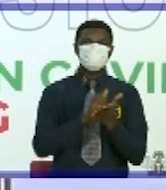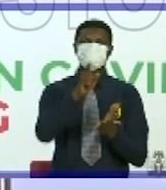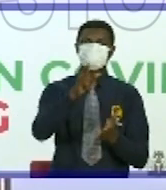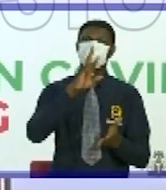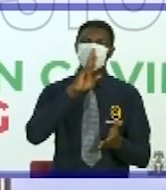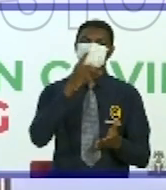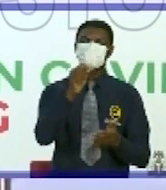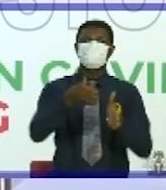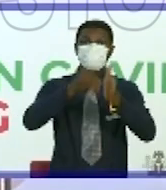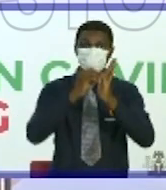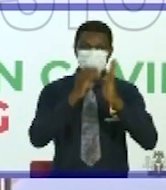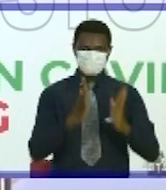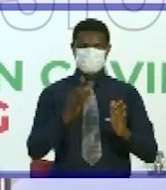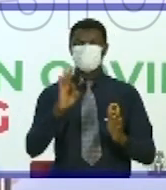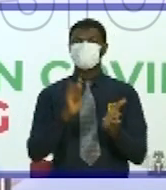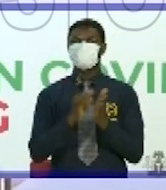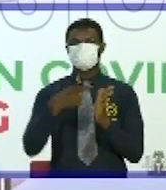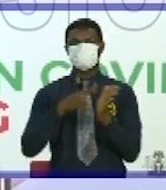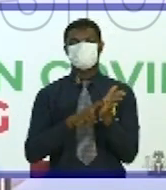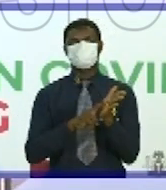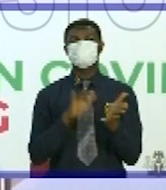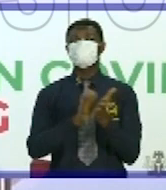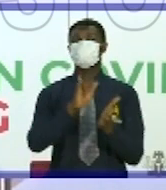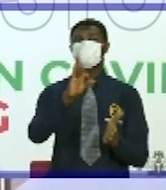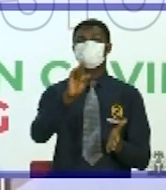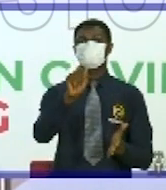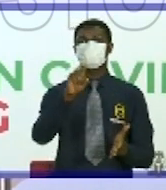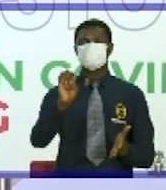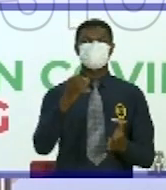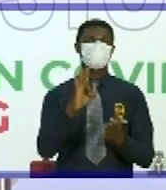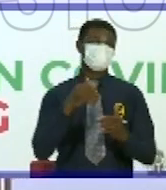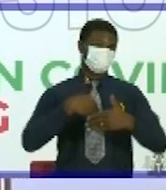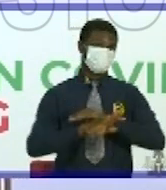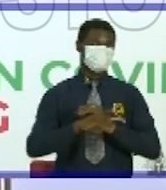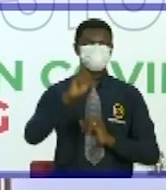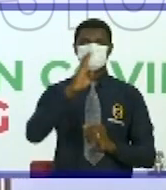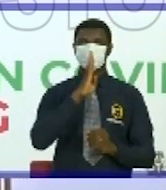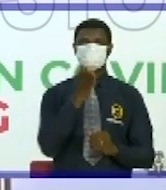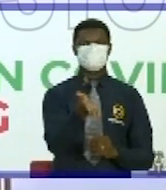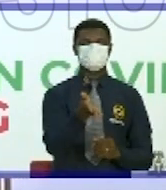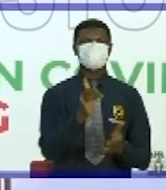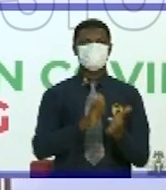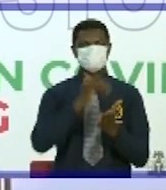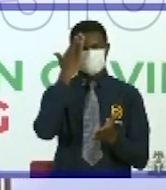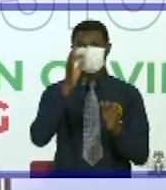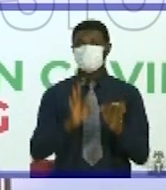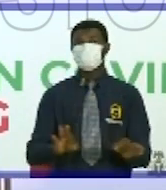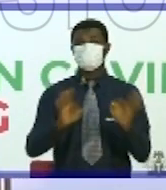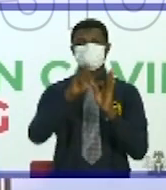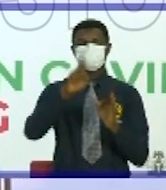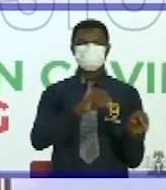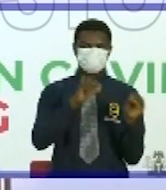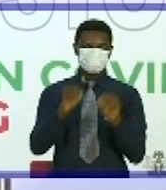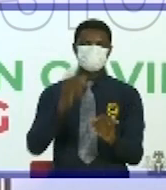birth also must be there. So that's why it's very, very critical that we put the right information so that